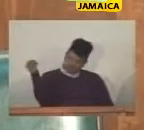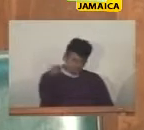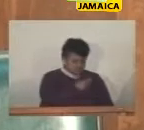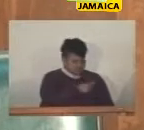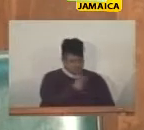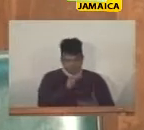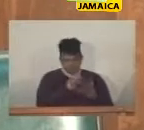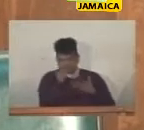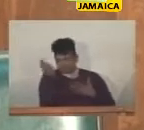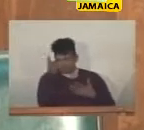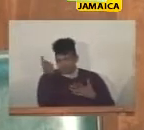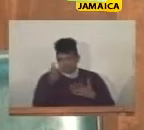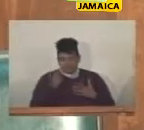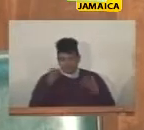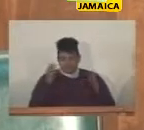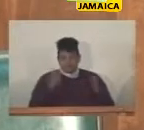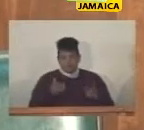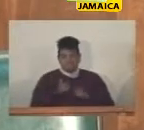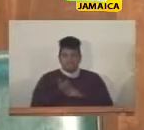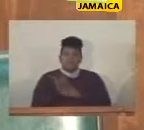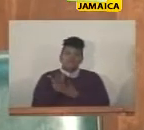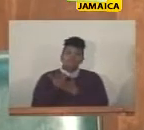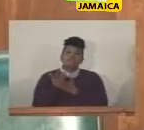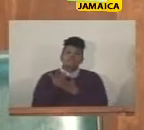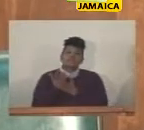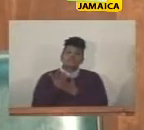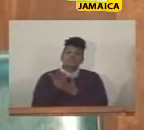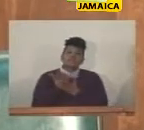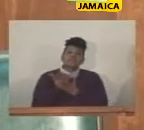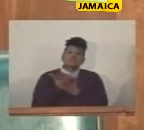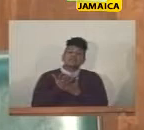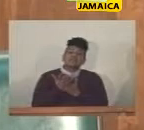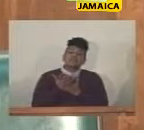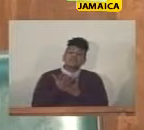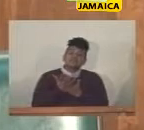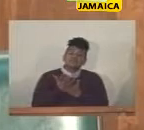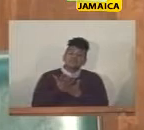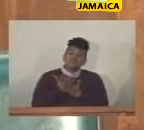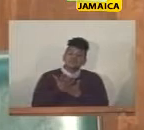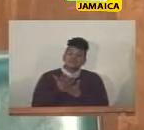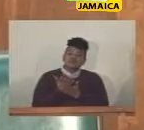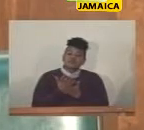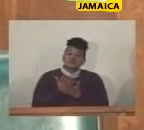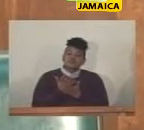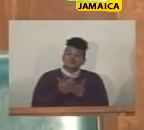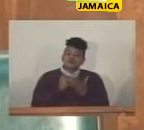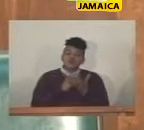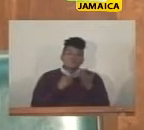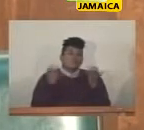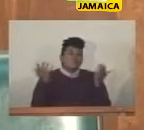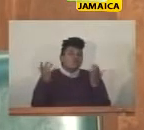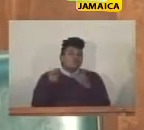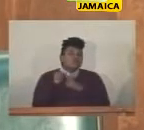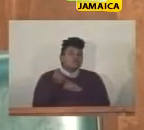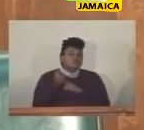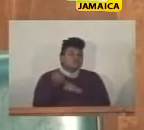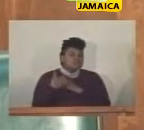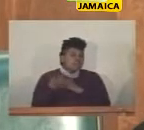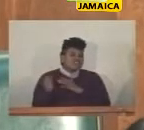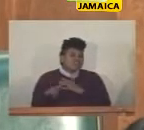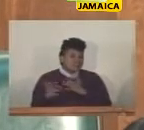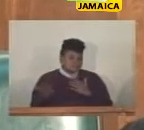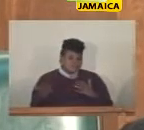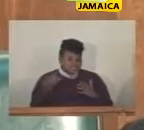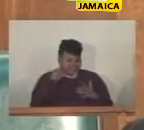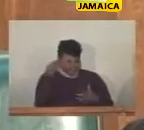the view that the statute should make, the bill should make it very clear that it is on